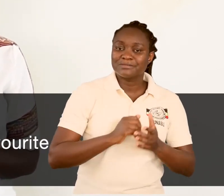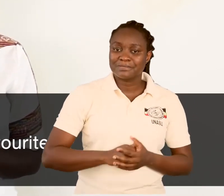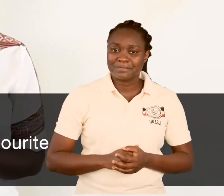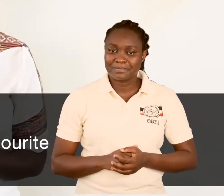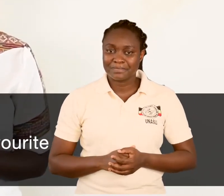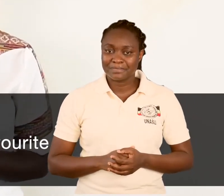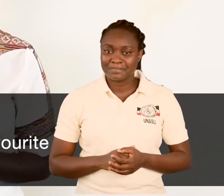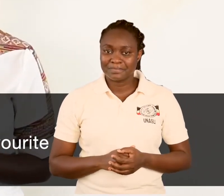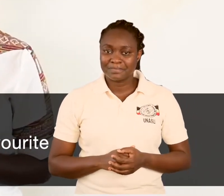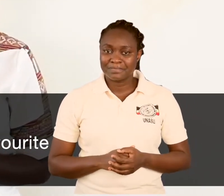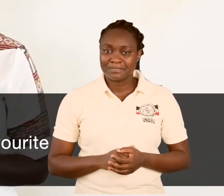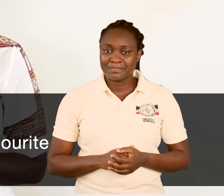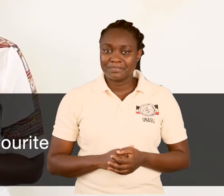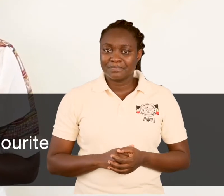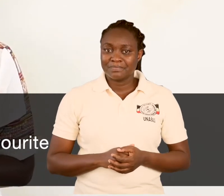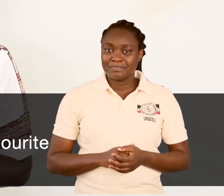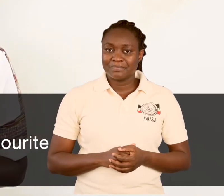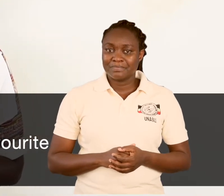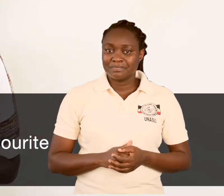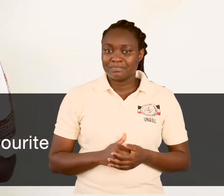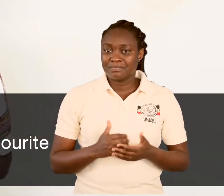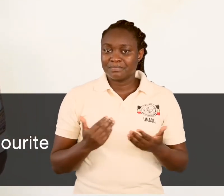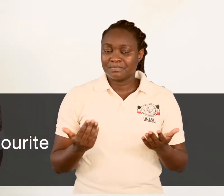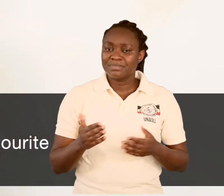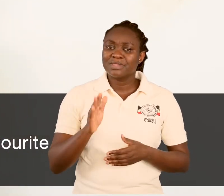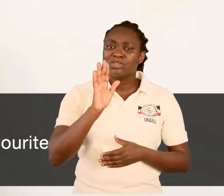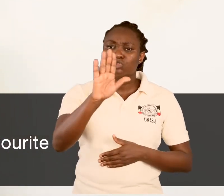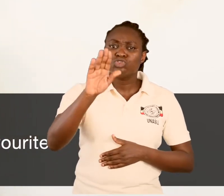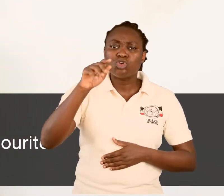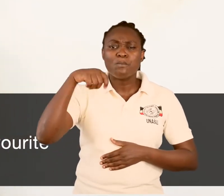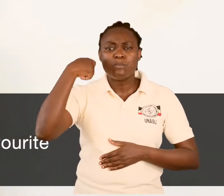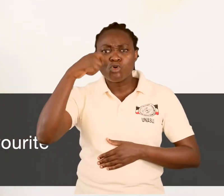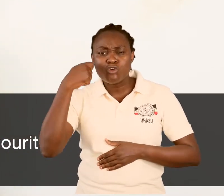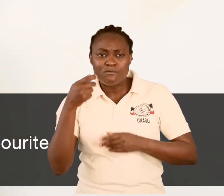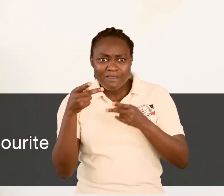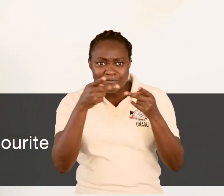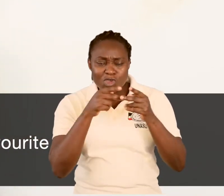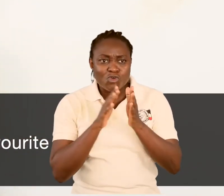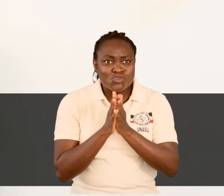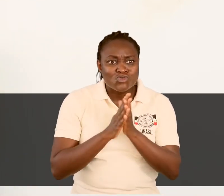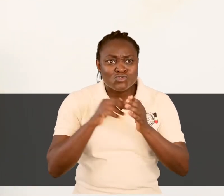Write down the name of your favorite movie.